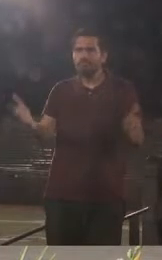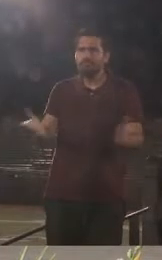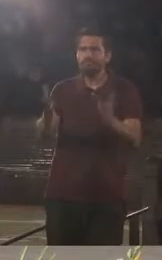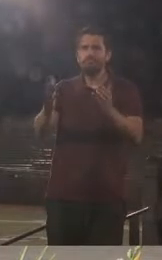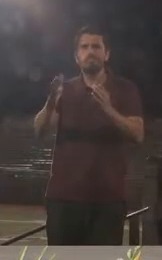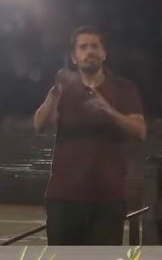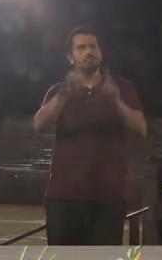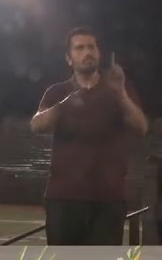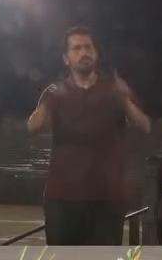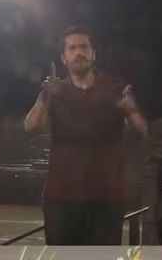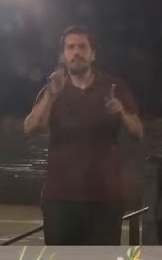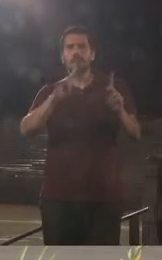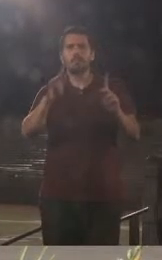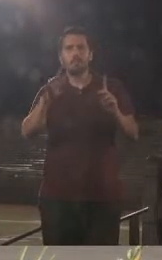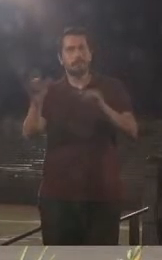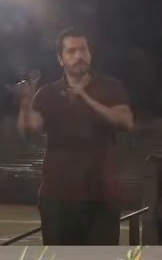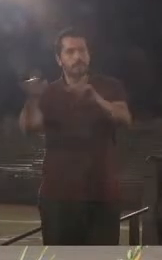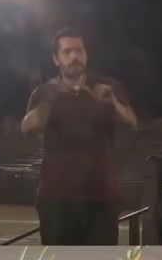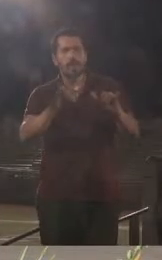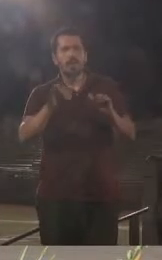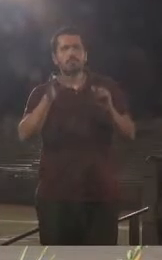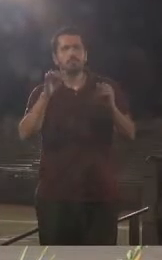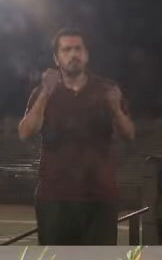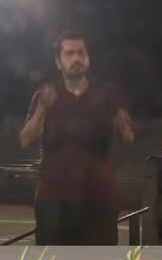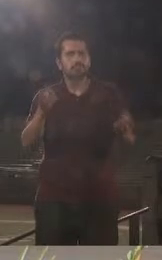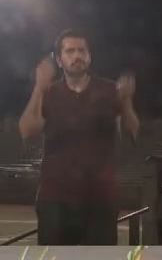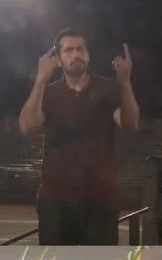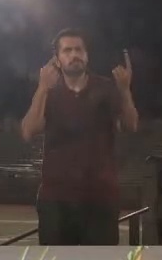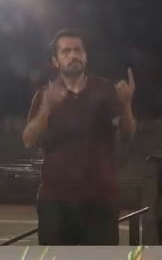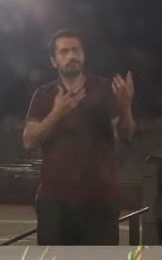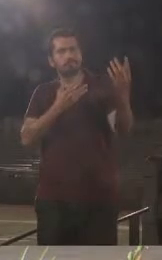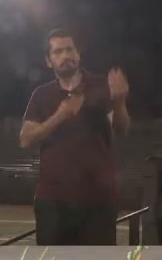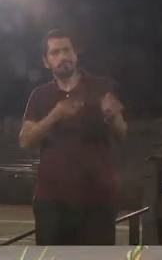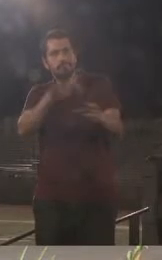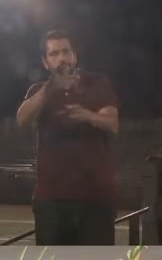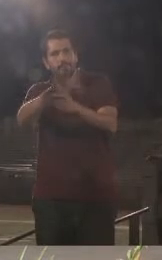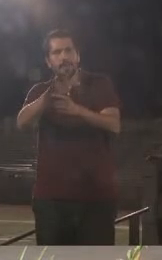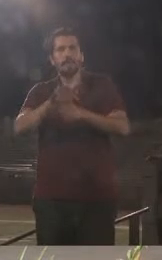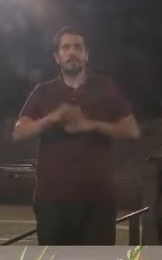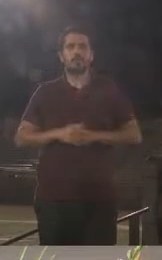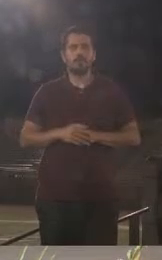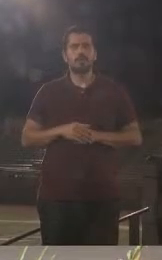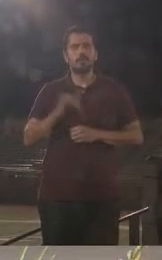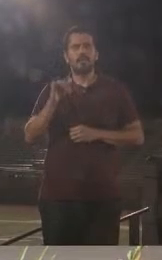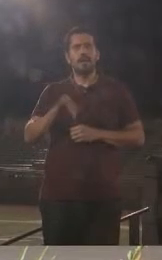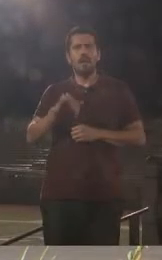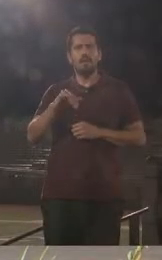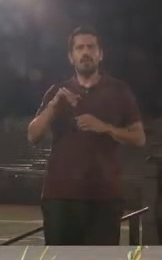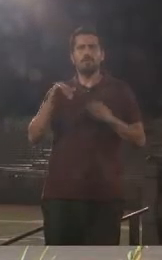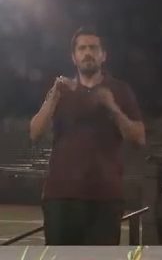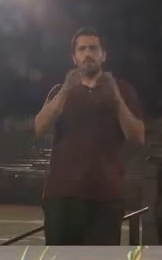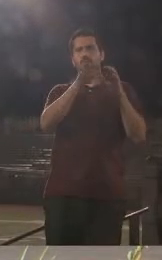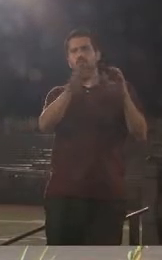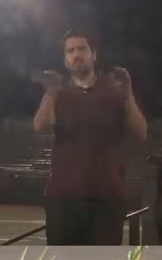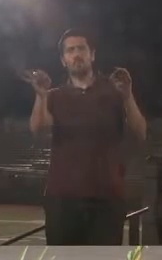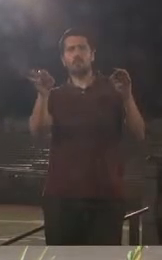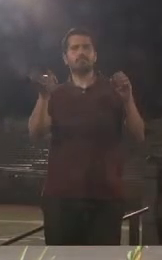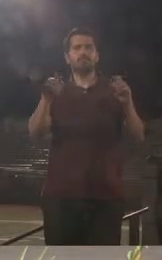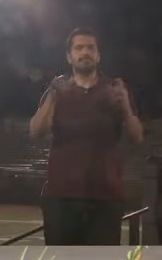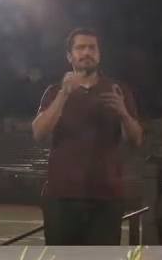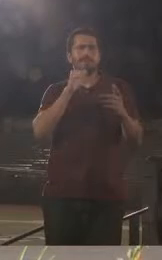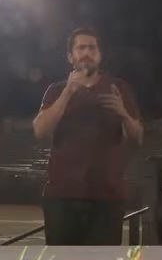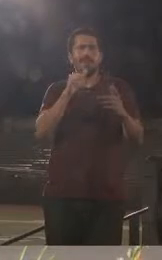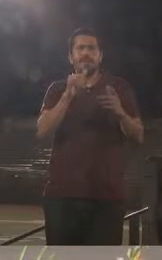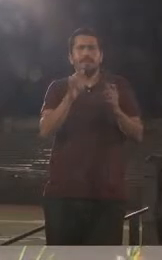fostering an environment of understanding and empathy. There's a quote that there is no such thing as a small act